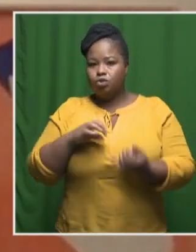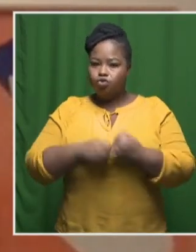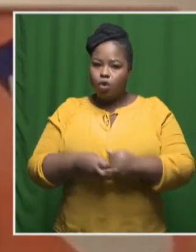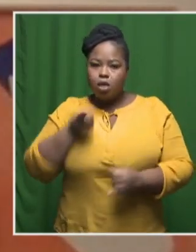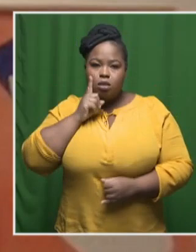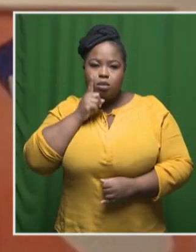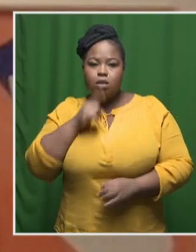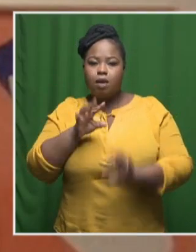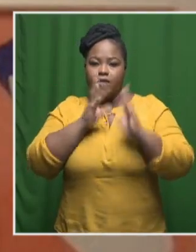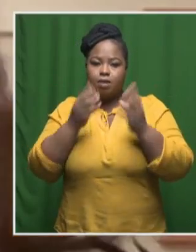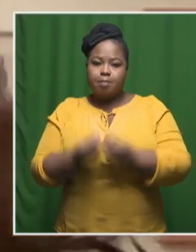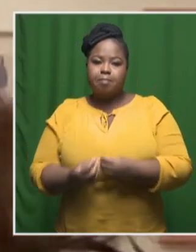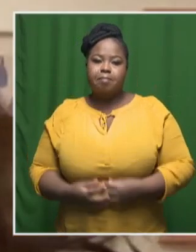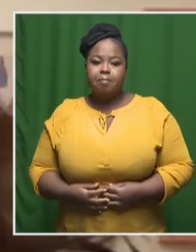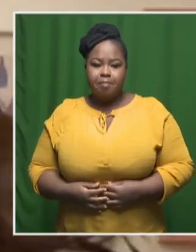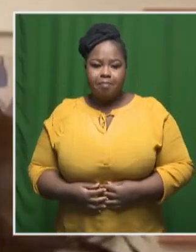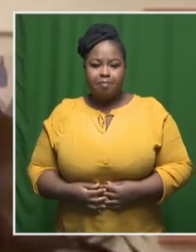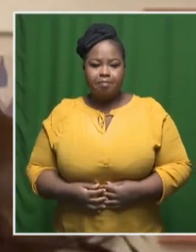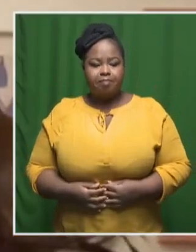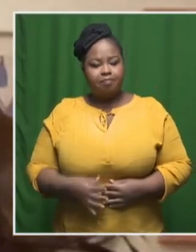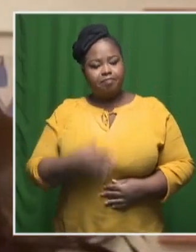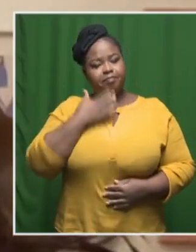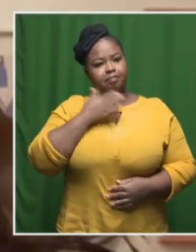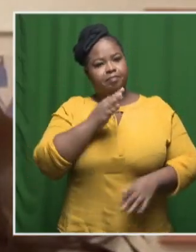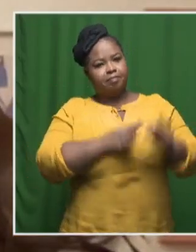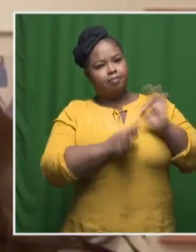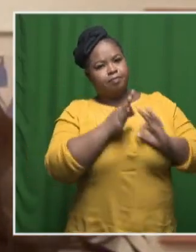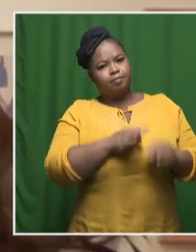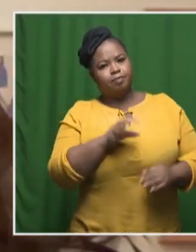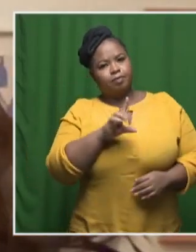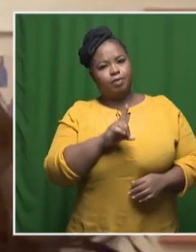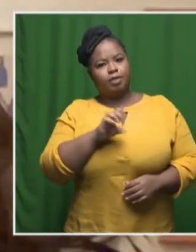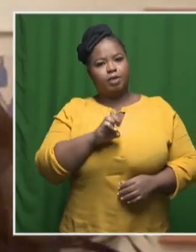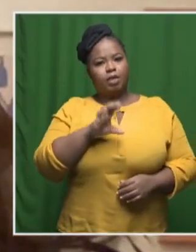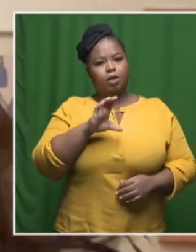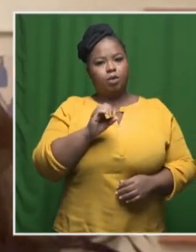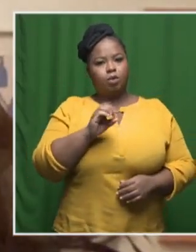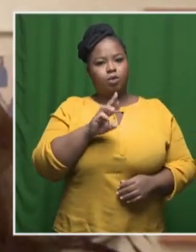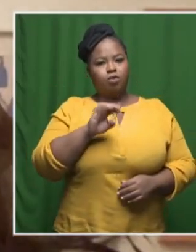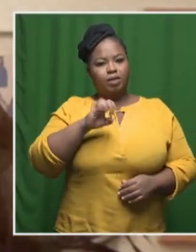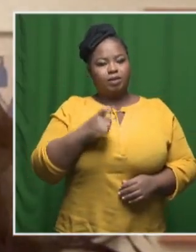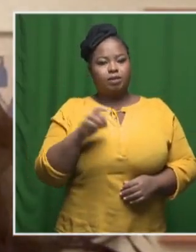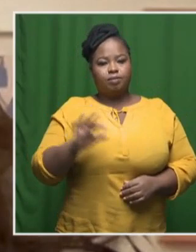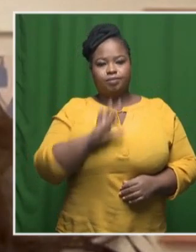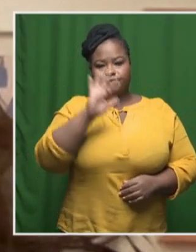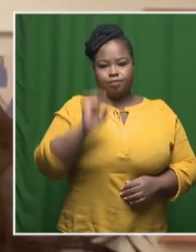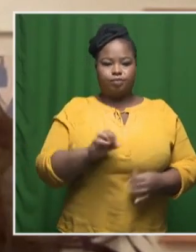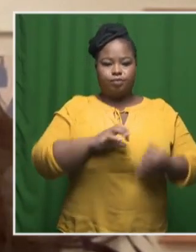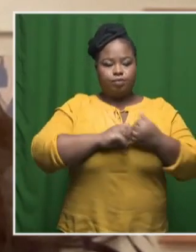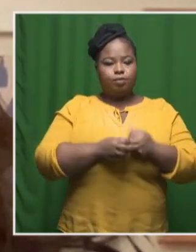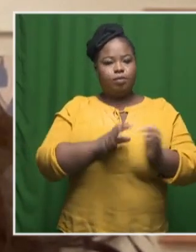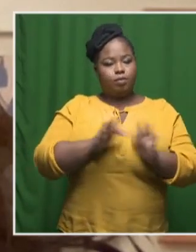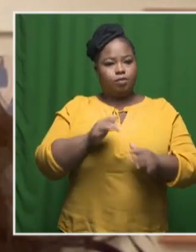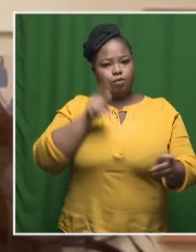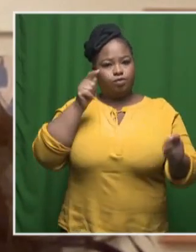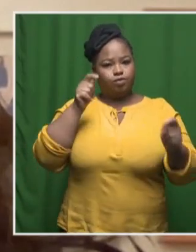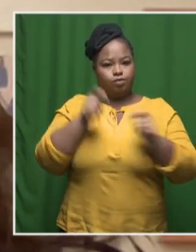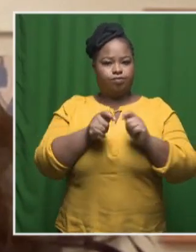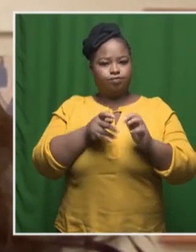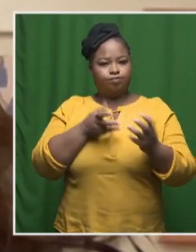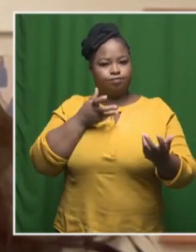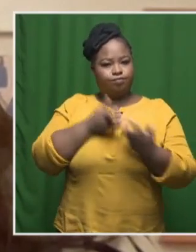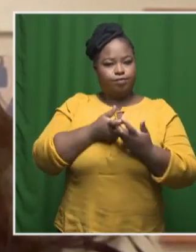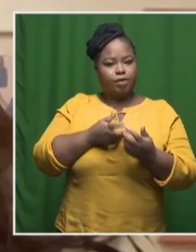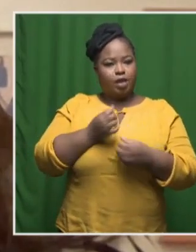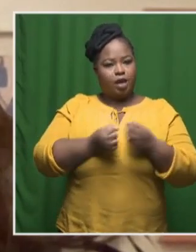it all in. Now, talk to us about how Decorex Africa tries to evolve and stay relevant